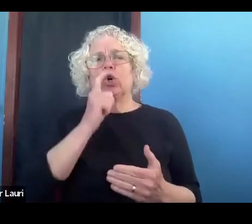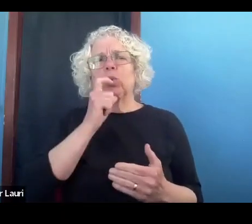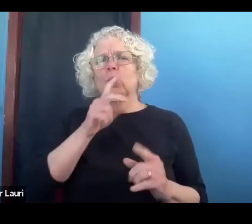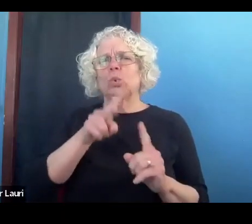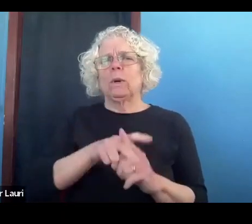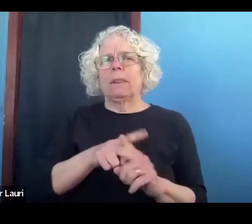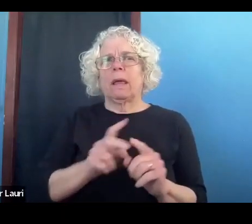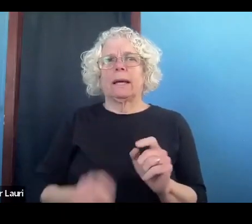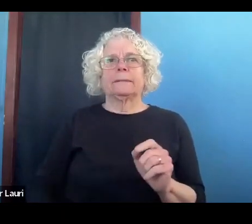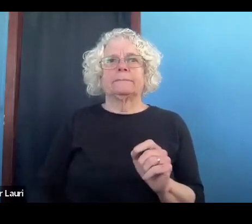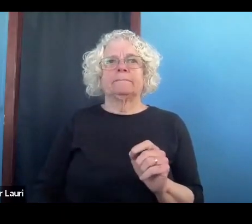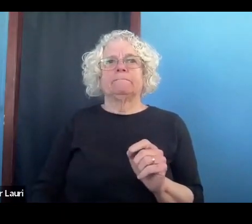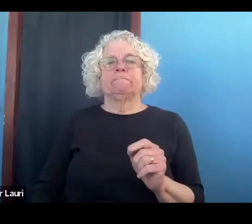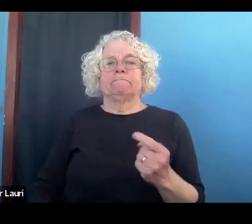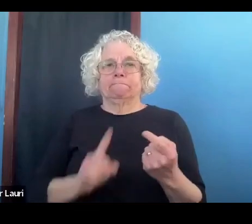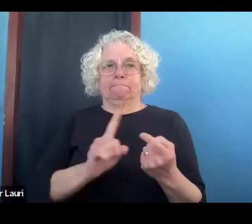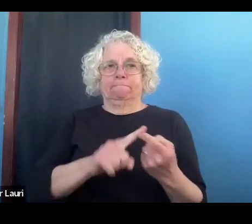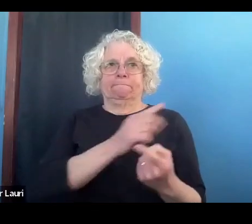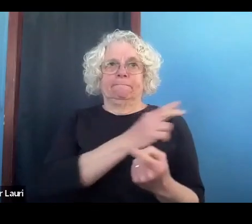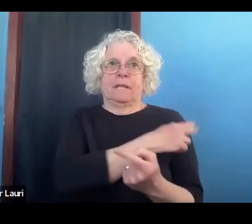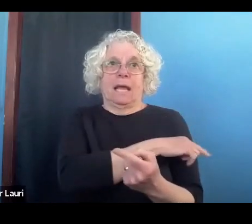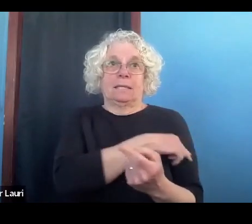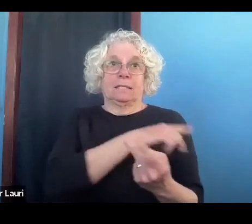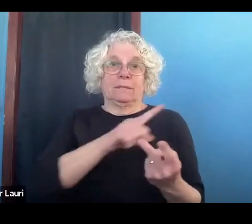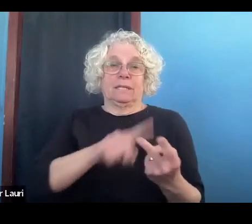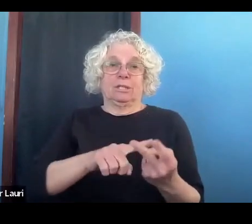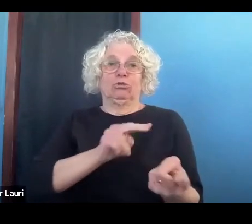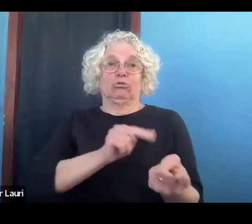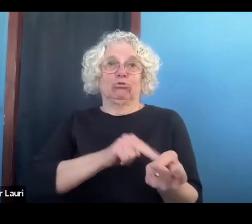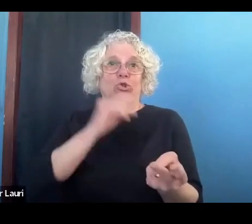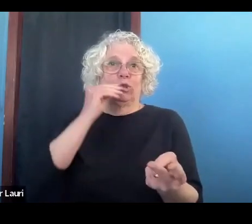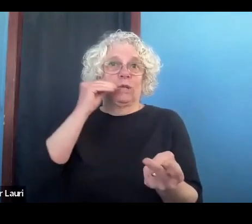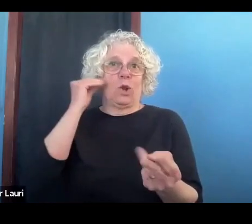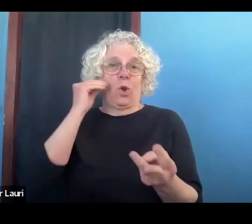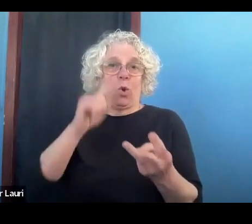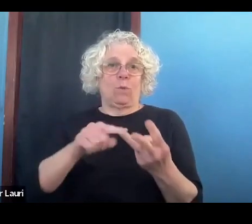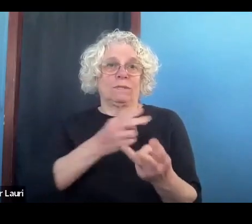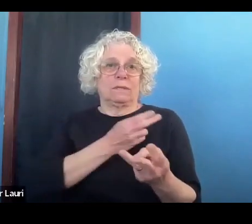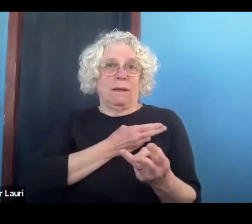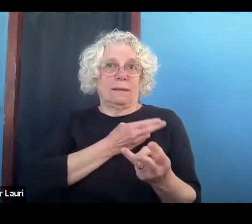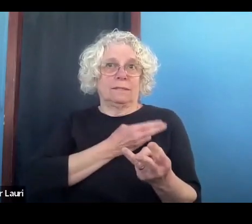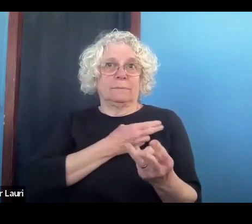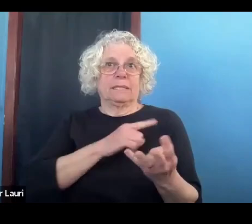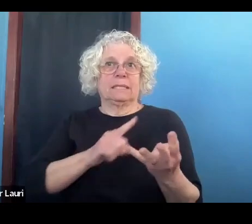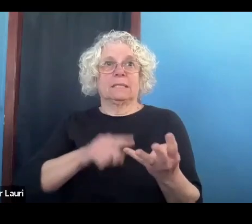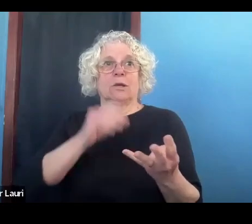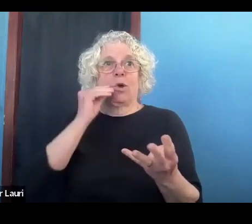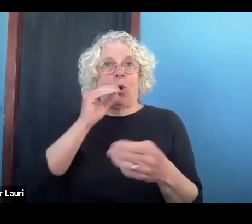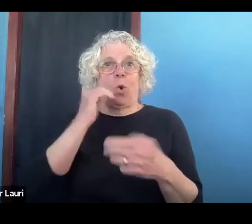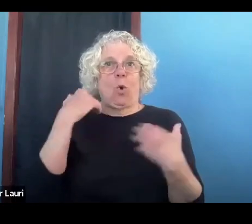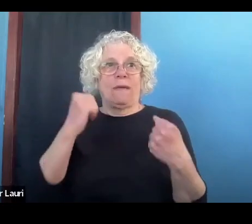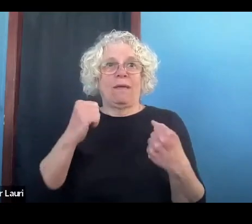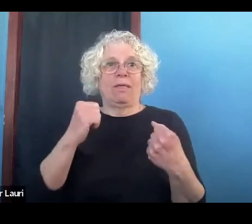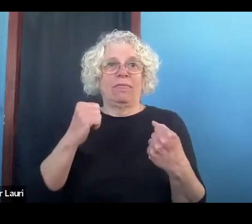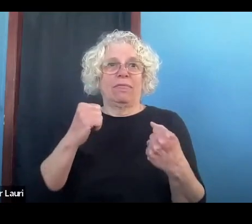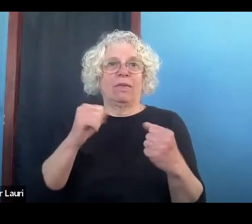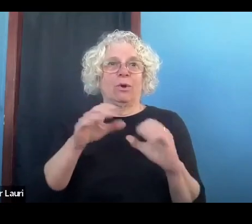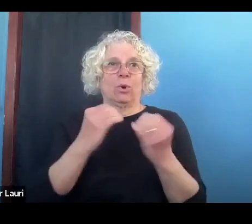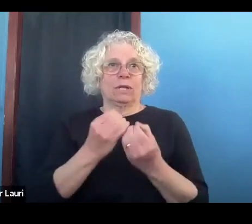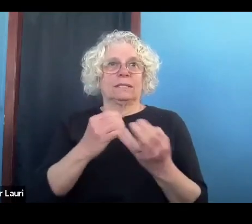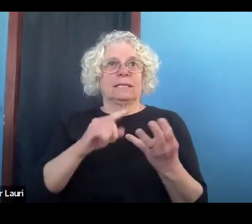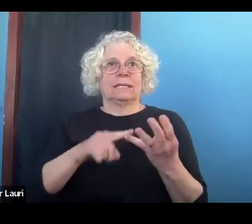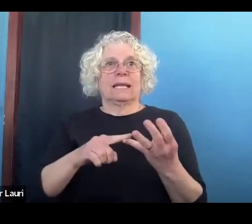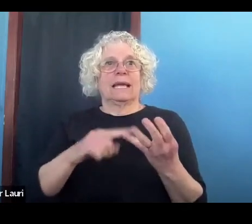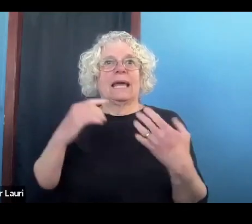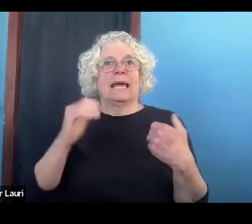to? Hospitals, skilled nursing facilities, hospice organizations, home health organizations, and